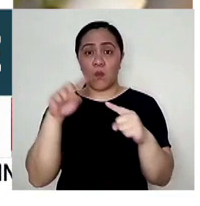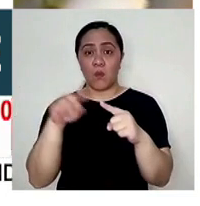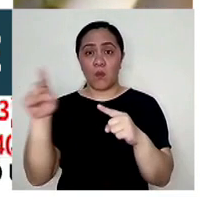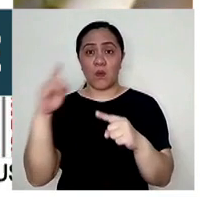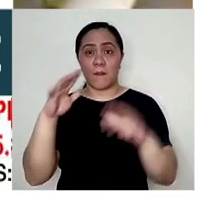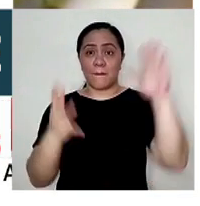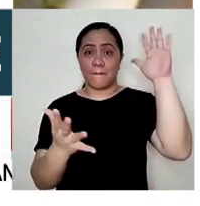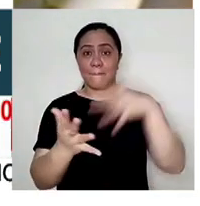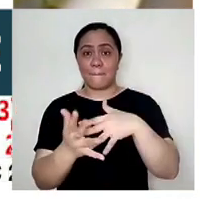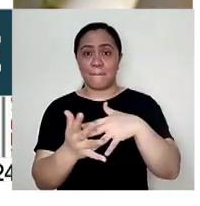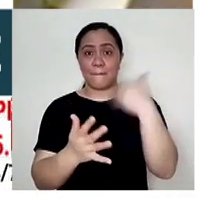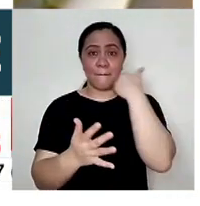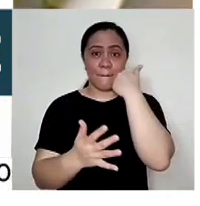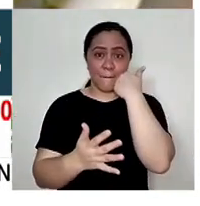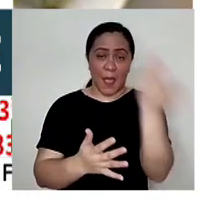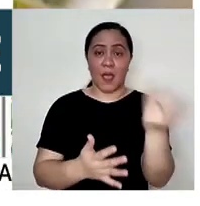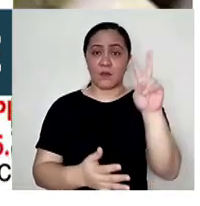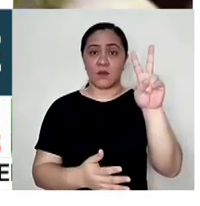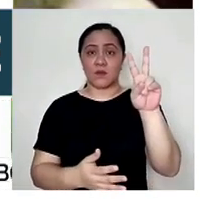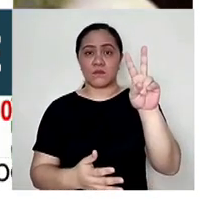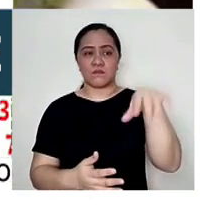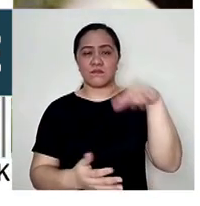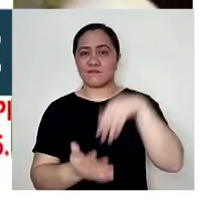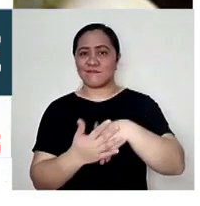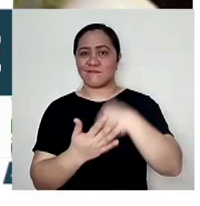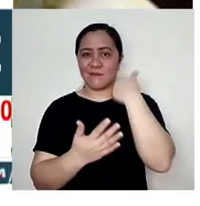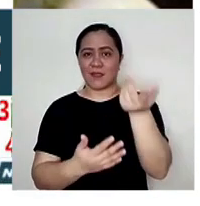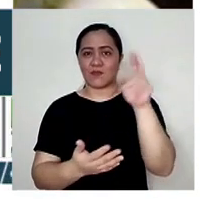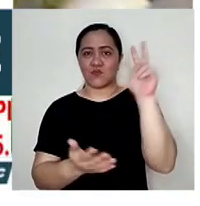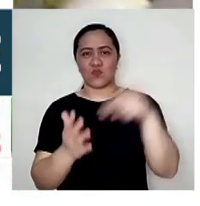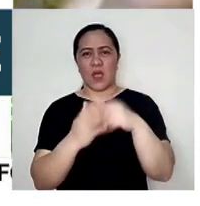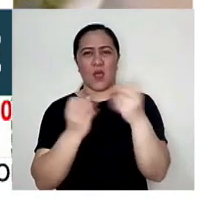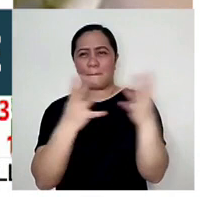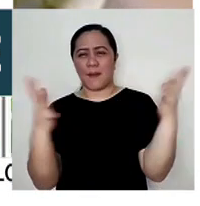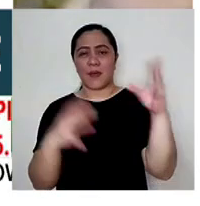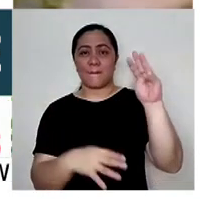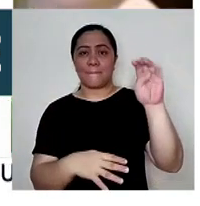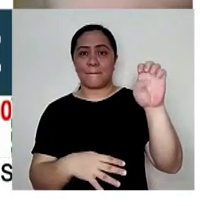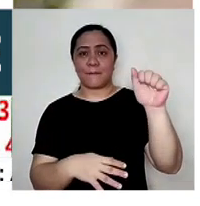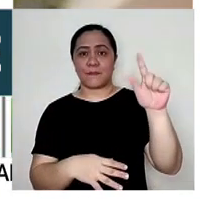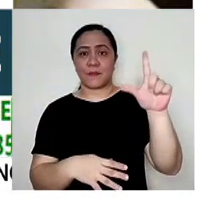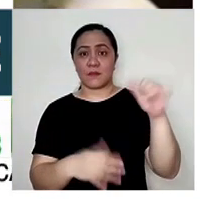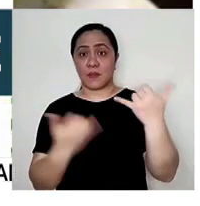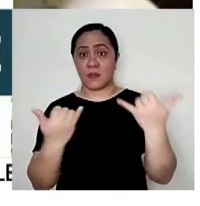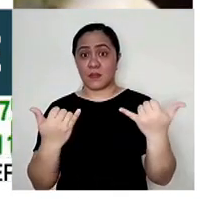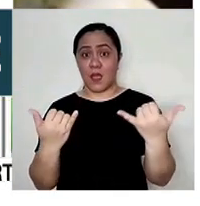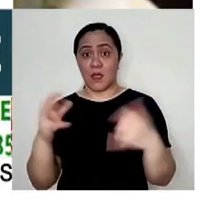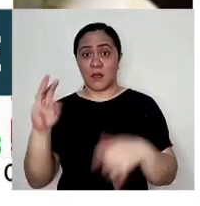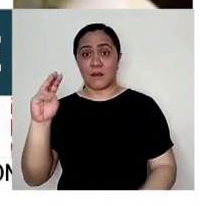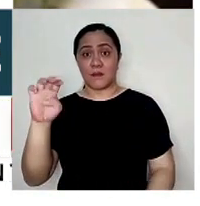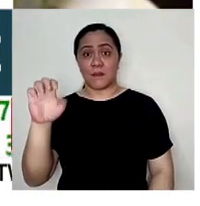from measles in the 90s, in the 80s. And then we almost eliminated it. No more measles. And then the vaccine hesitancy came because